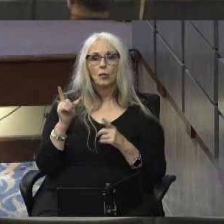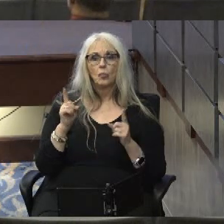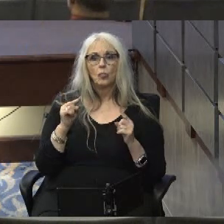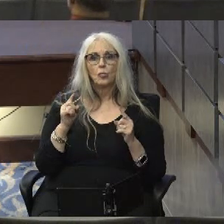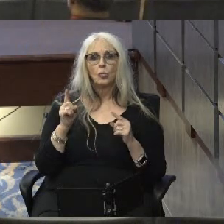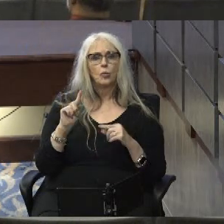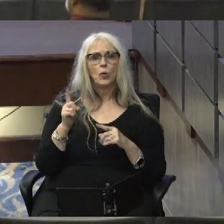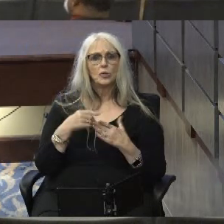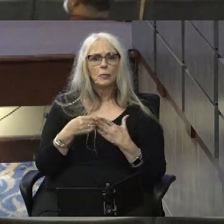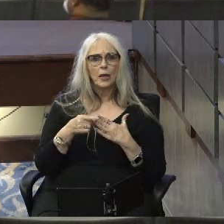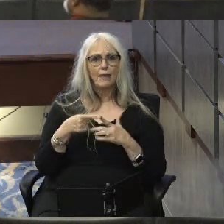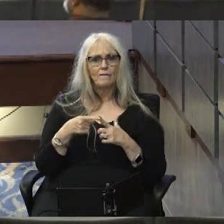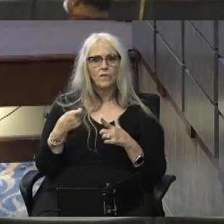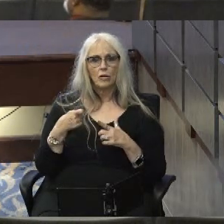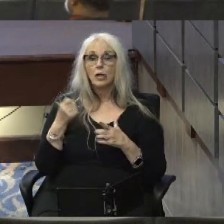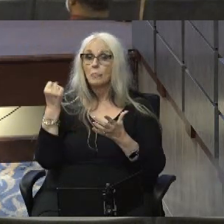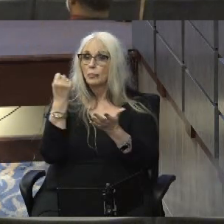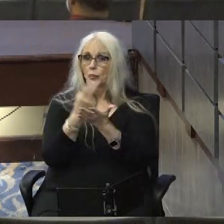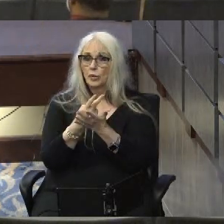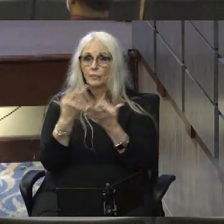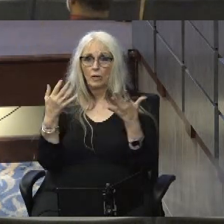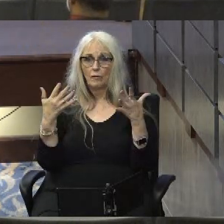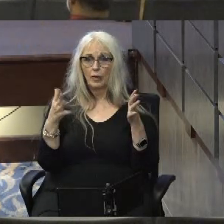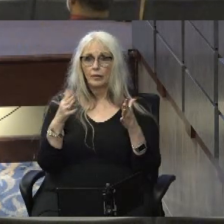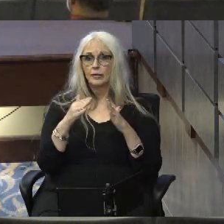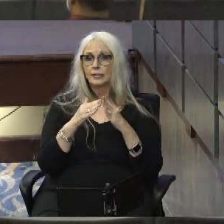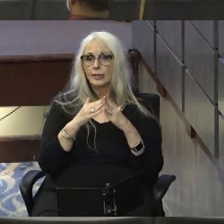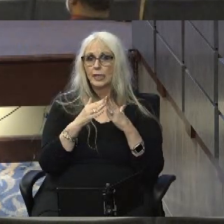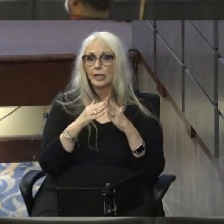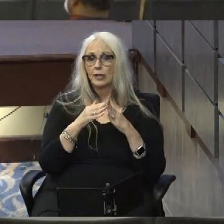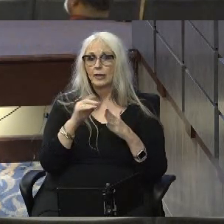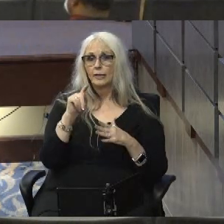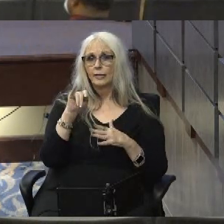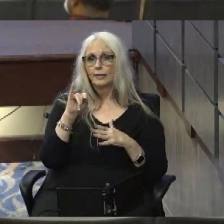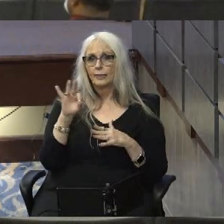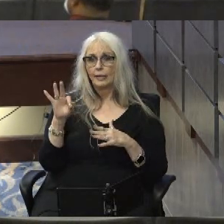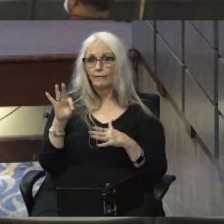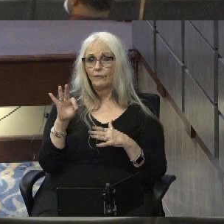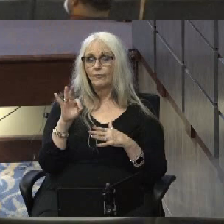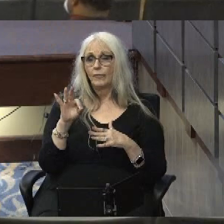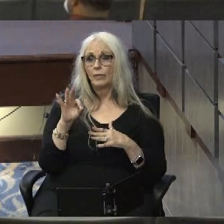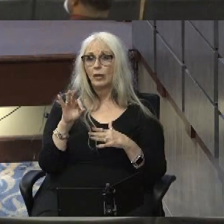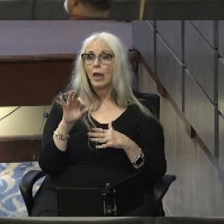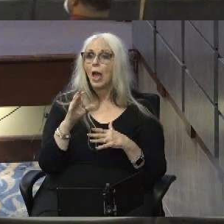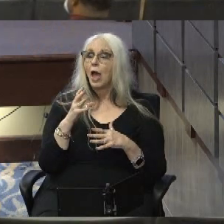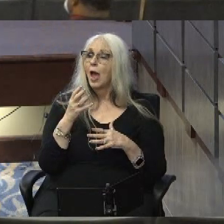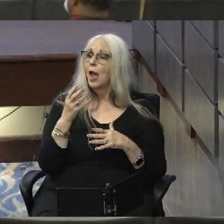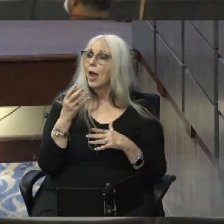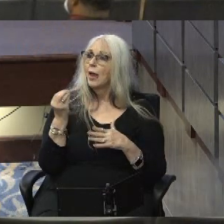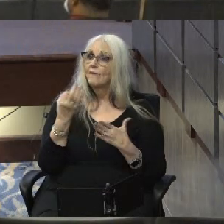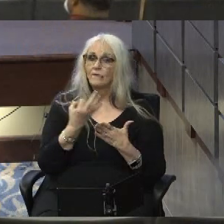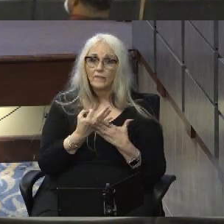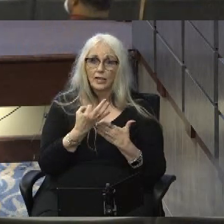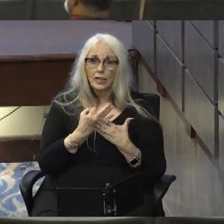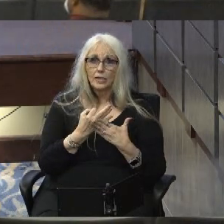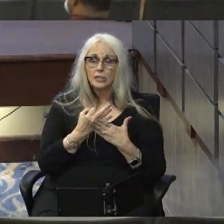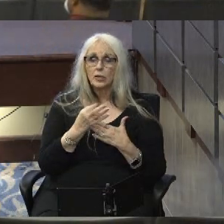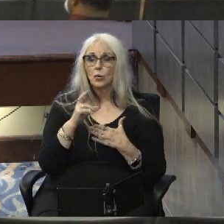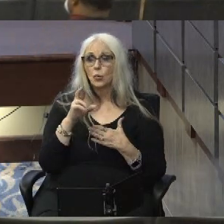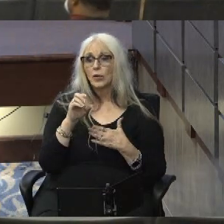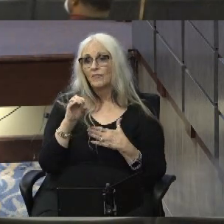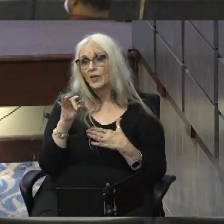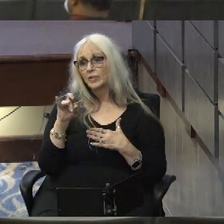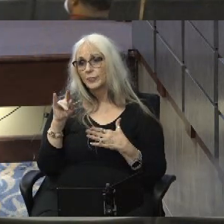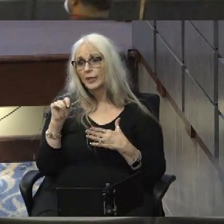from? It has already been approved by the city and the TIF board, the Tax Increment Financing or Tax Increment Reinvestment Zone,